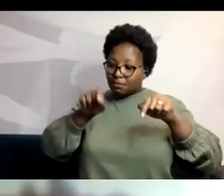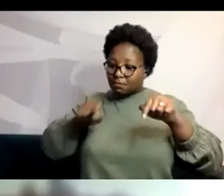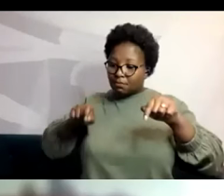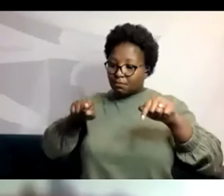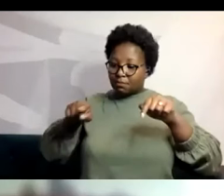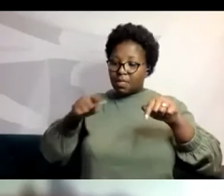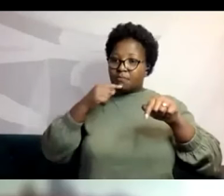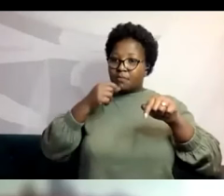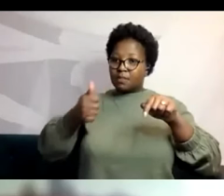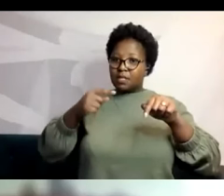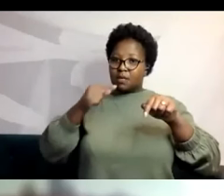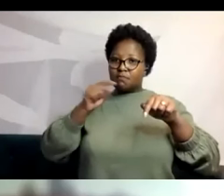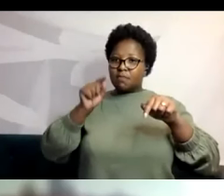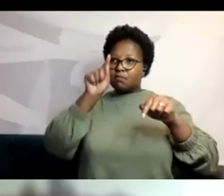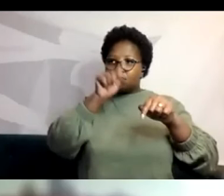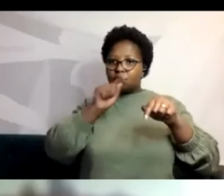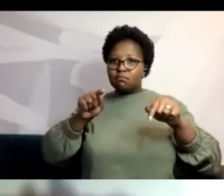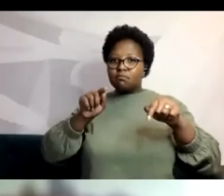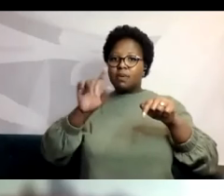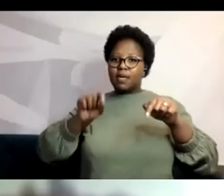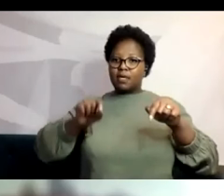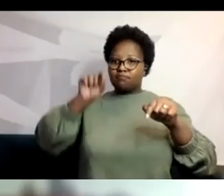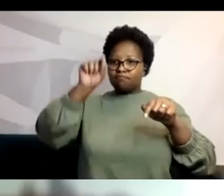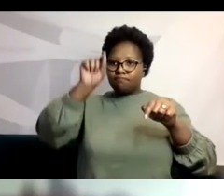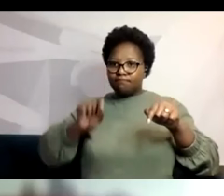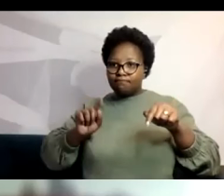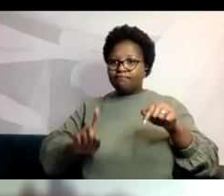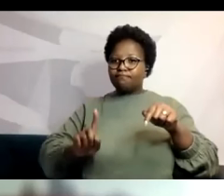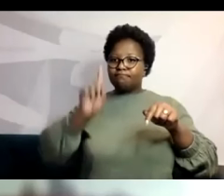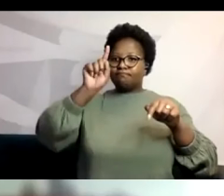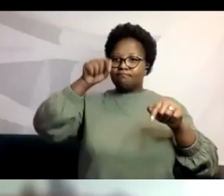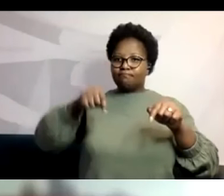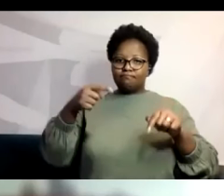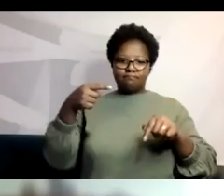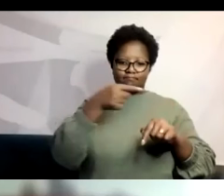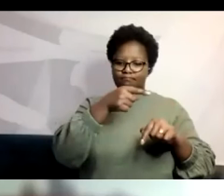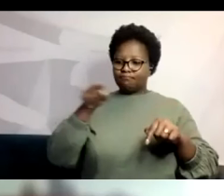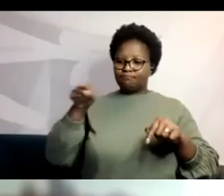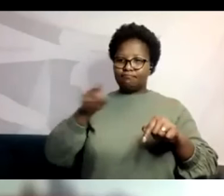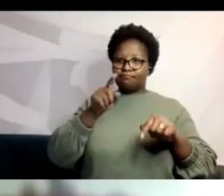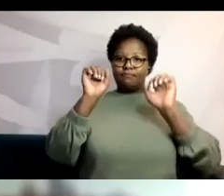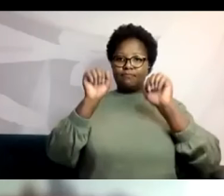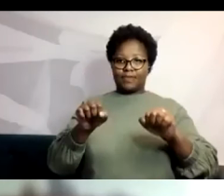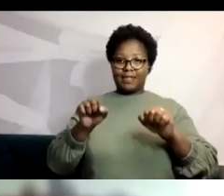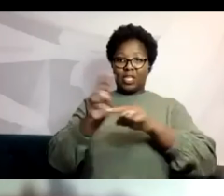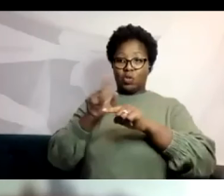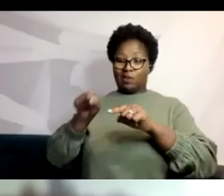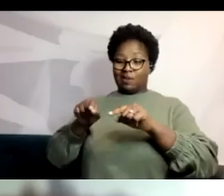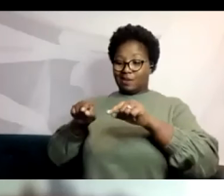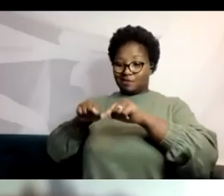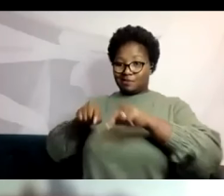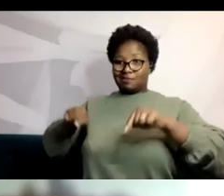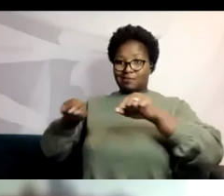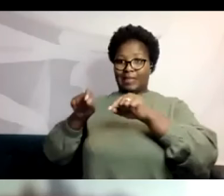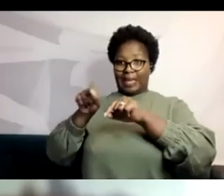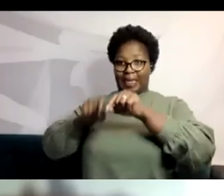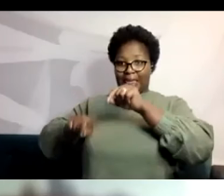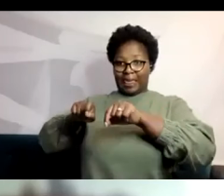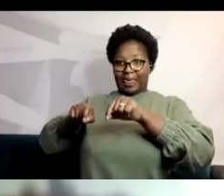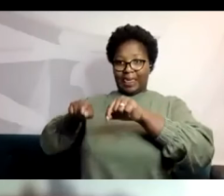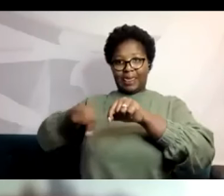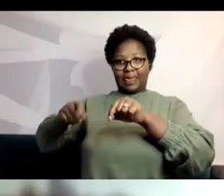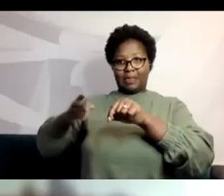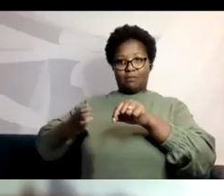key about and to go up and down and different ways to maneuver on the keyboard. Next slide,